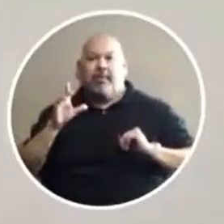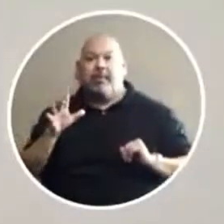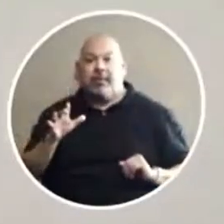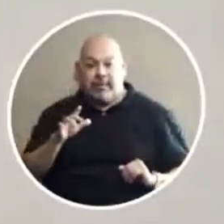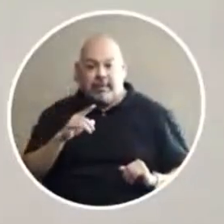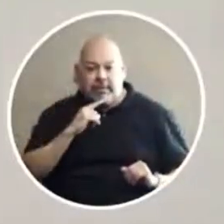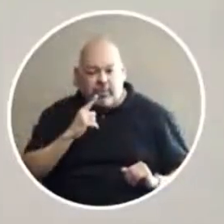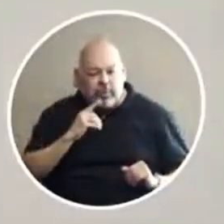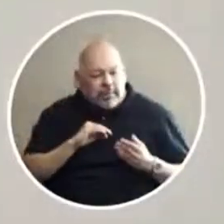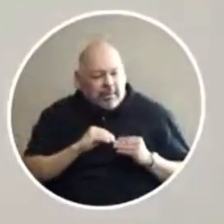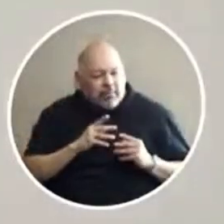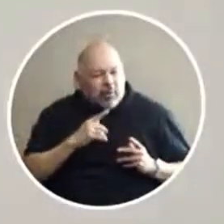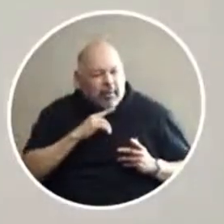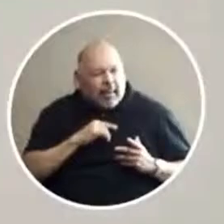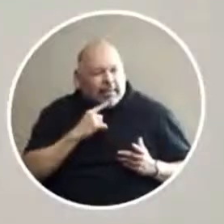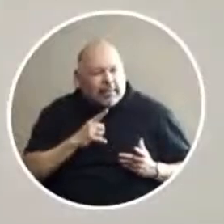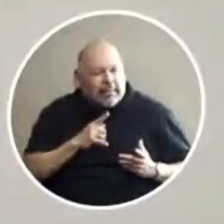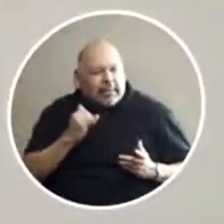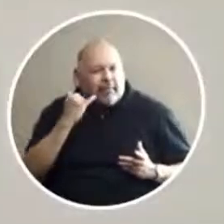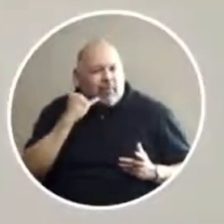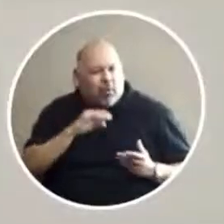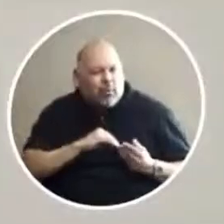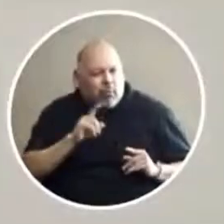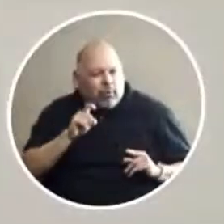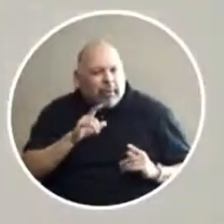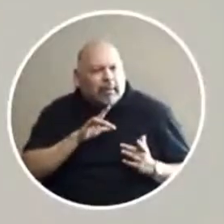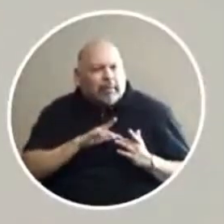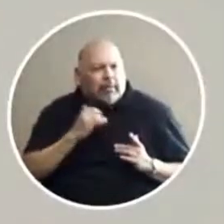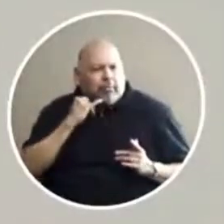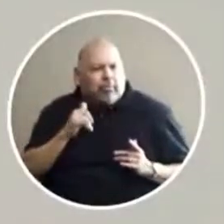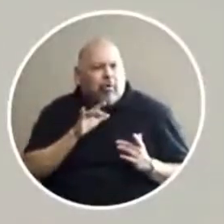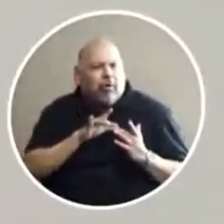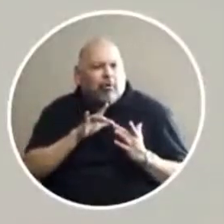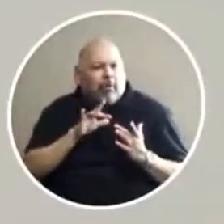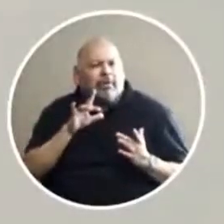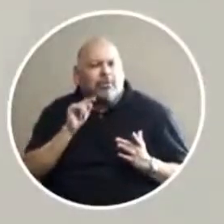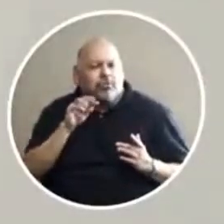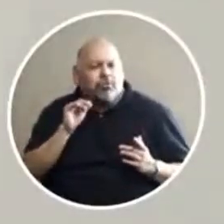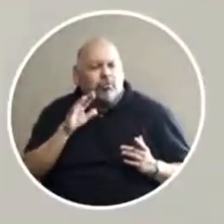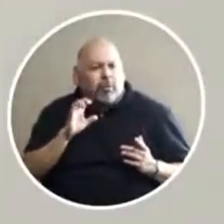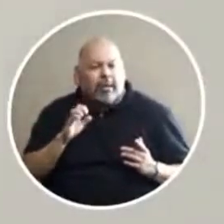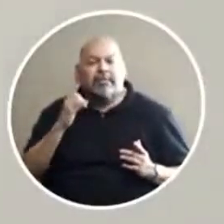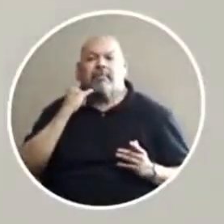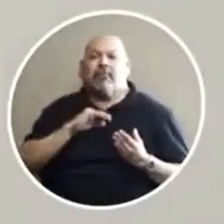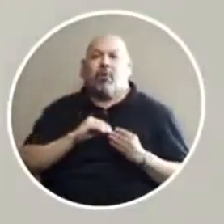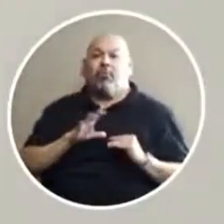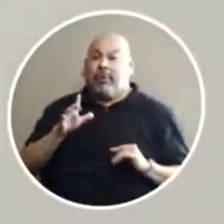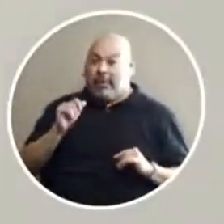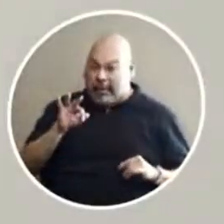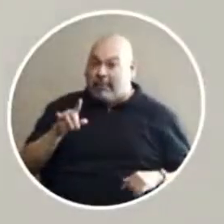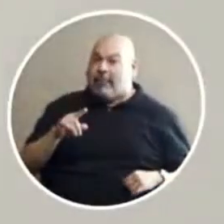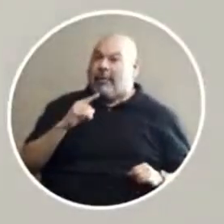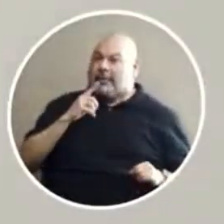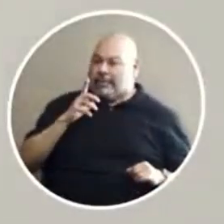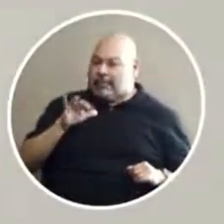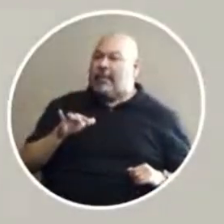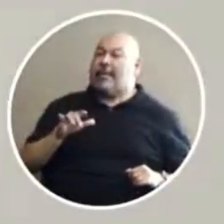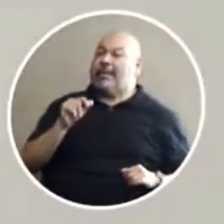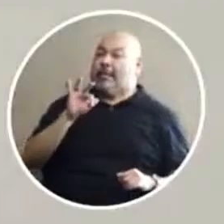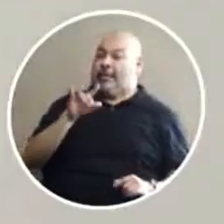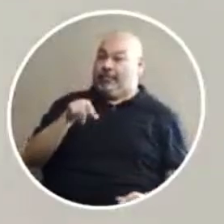And can you repeat the number that they can call if they needed to call for contact tracing? Yes, so if, what I said is